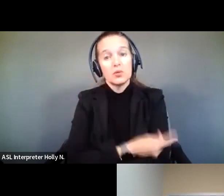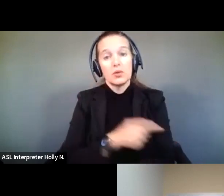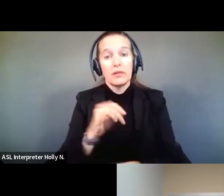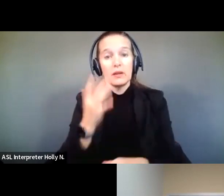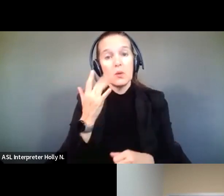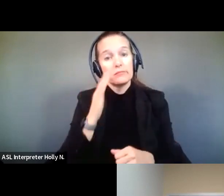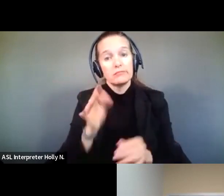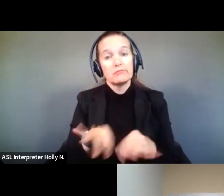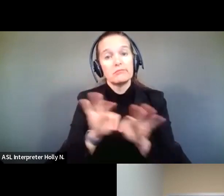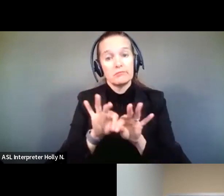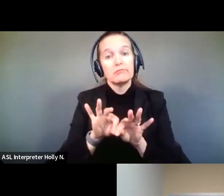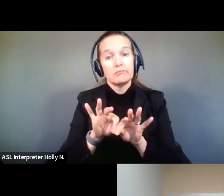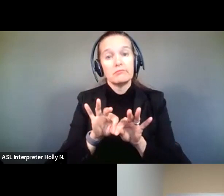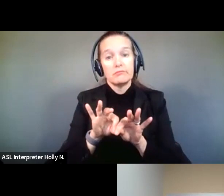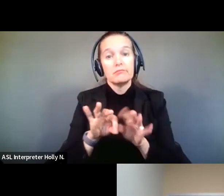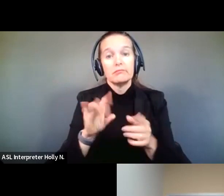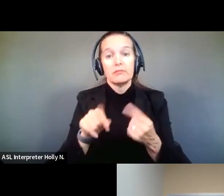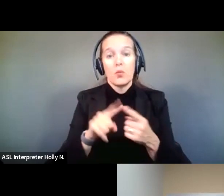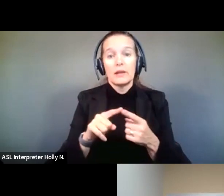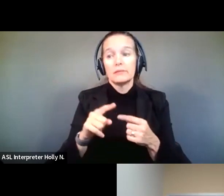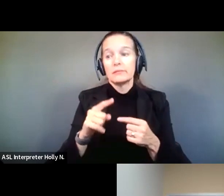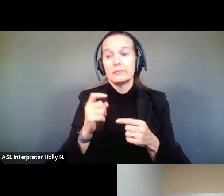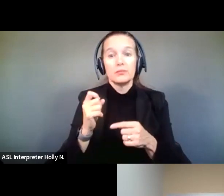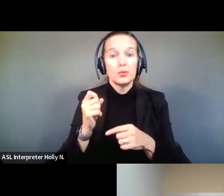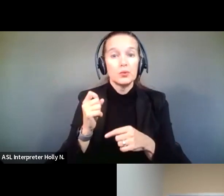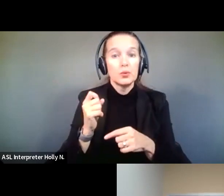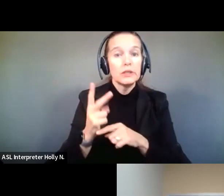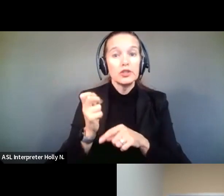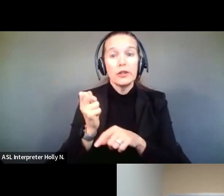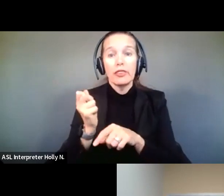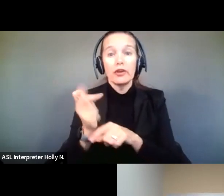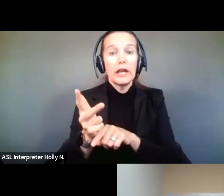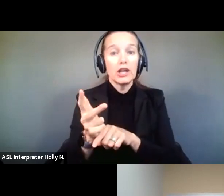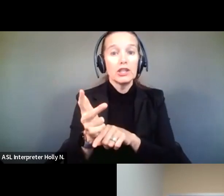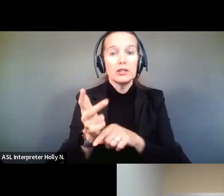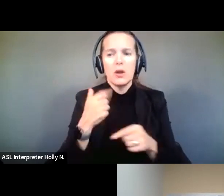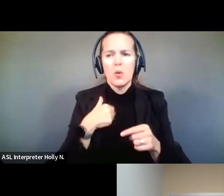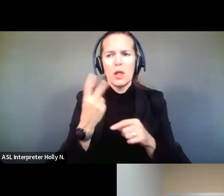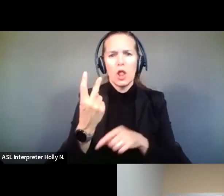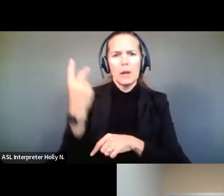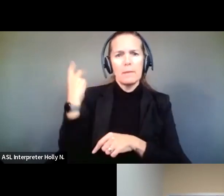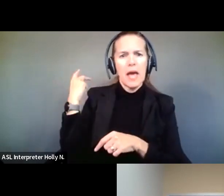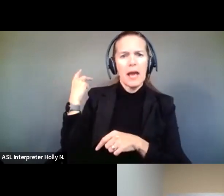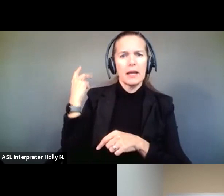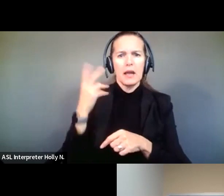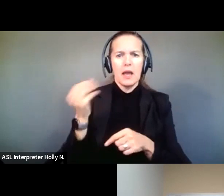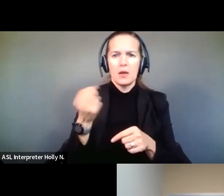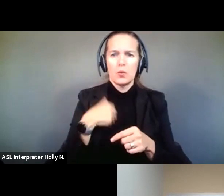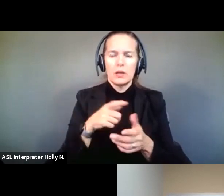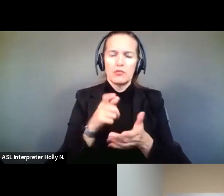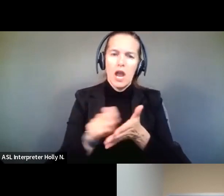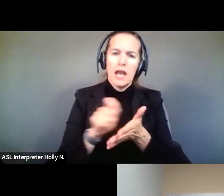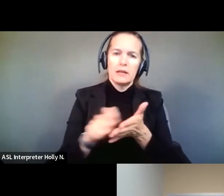really important in the backside when 2 or 3 years down the road, we're all looking back, kind of writing our memoirs about